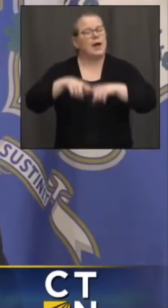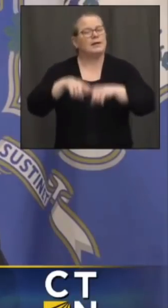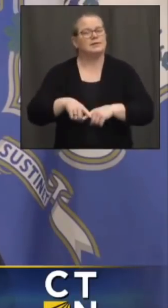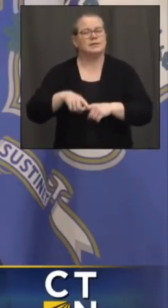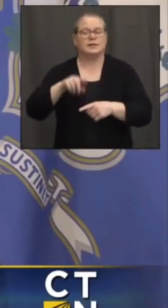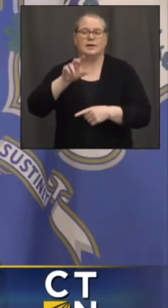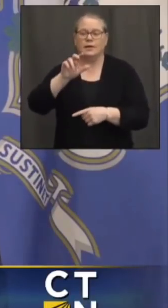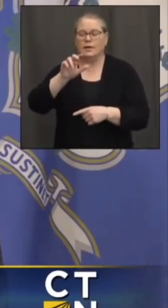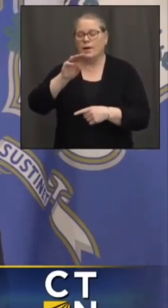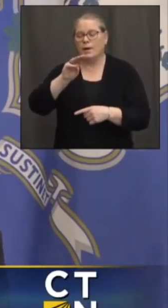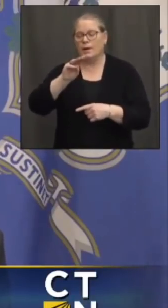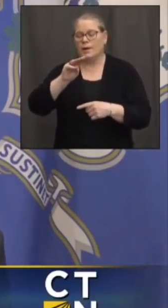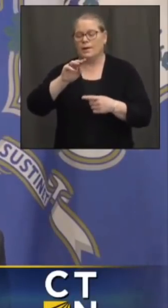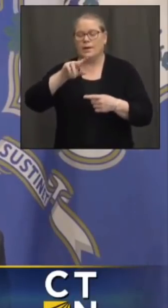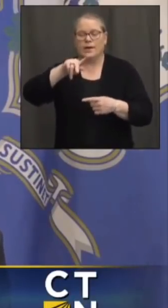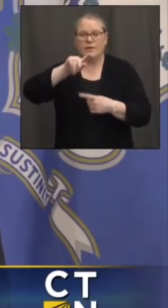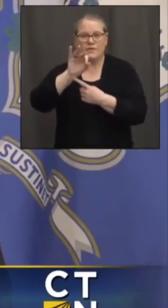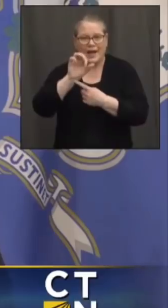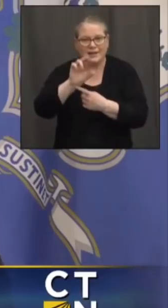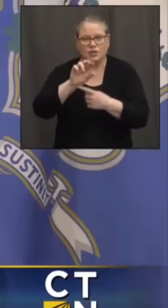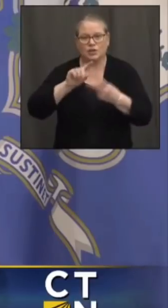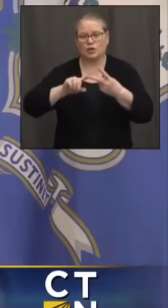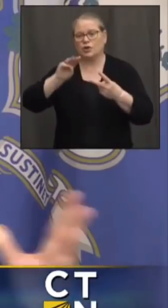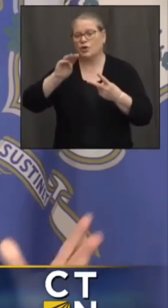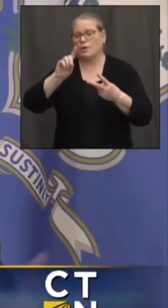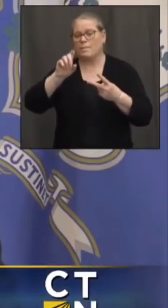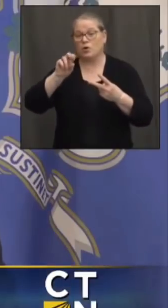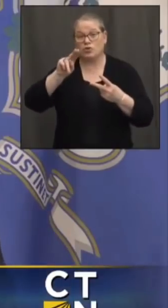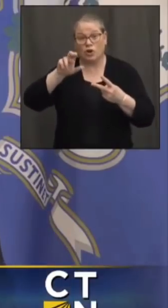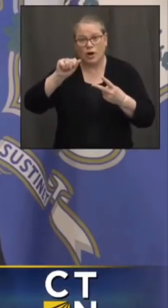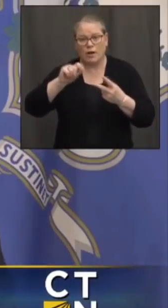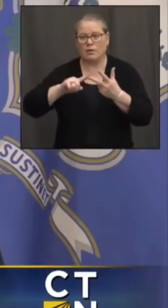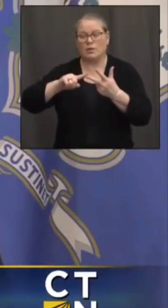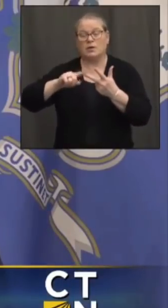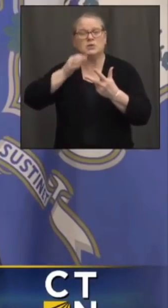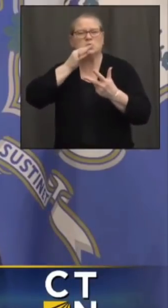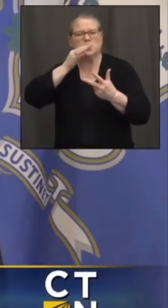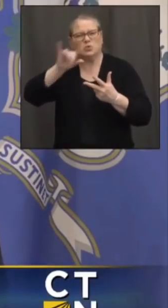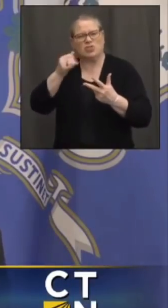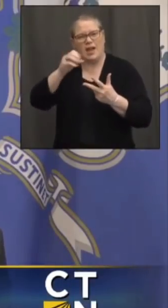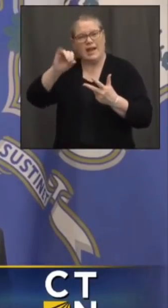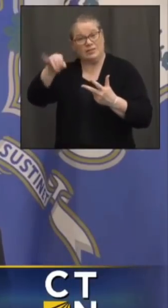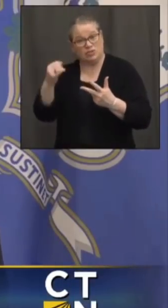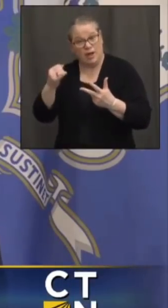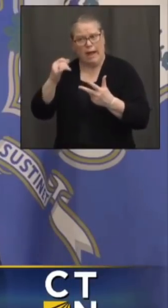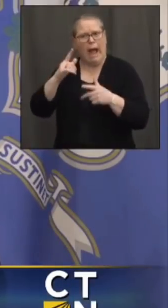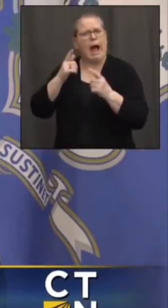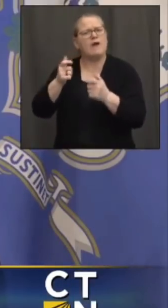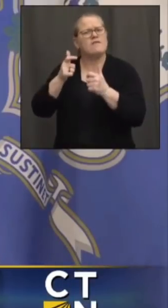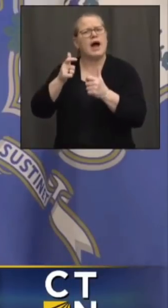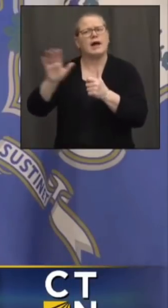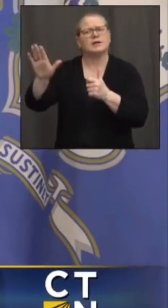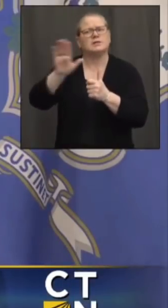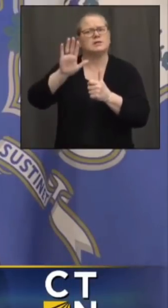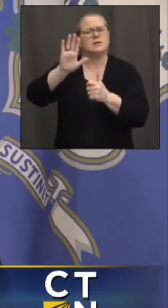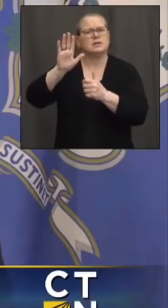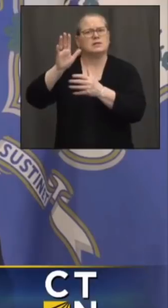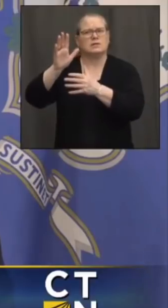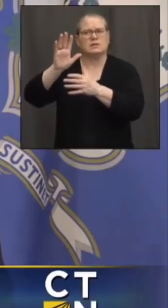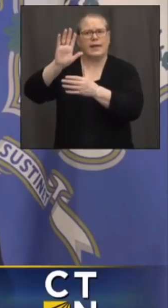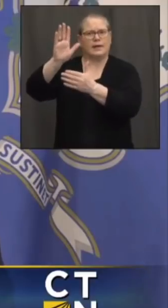soon J&J get vaccines to us so we see what the supply is. and how good a job we can do in